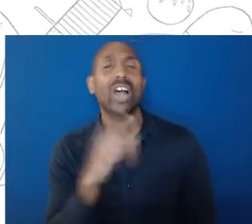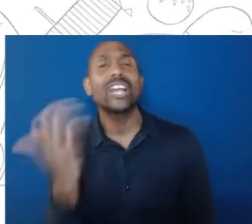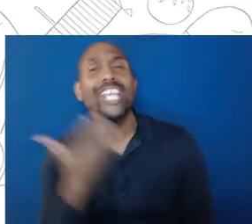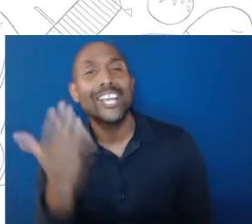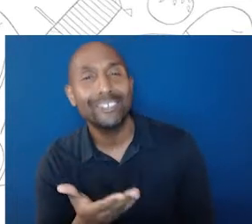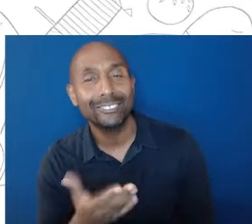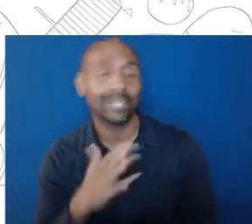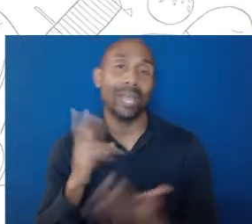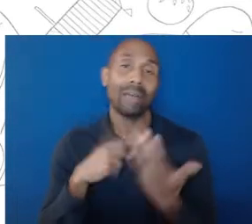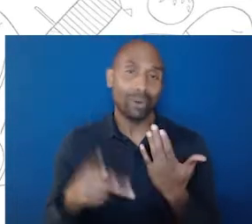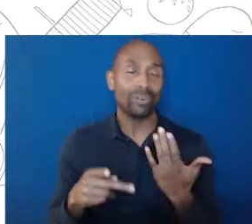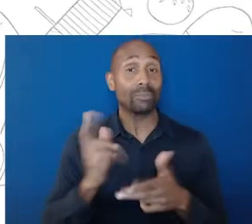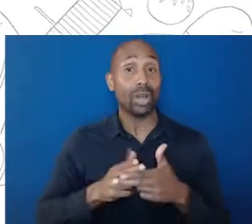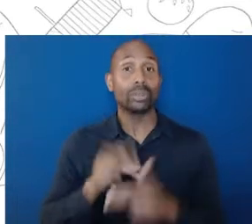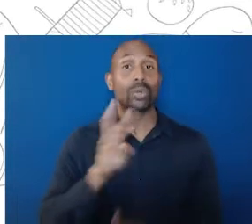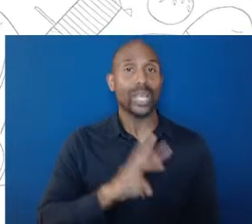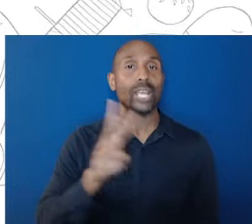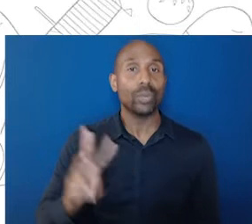Hammer because we do.